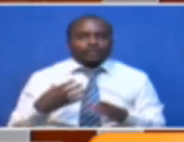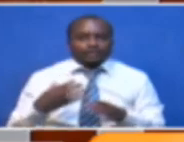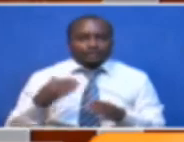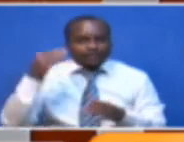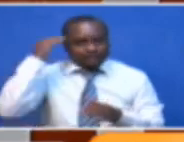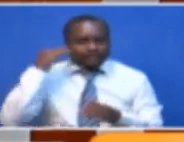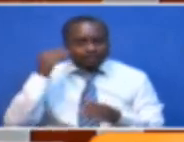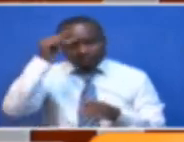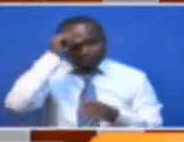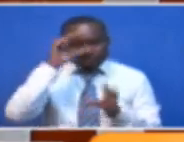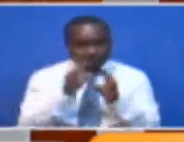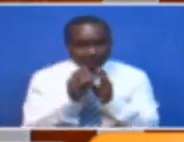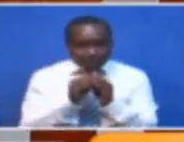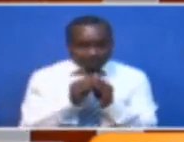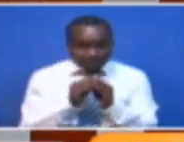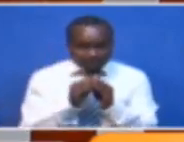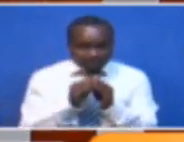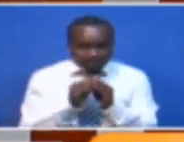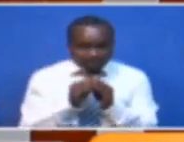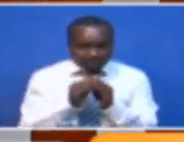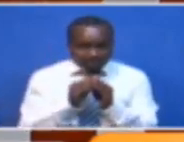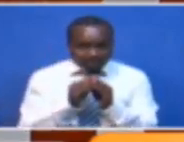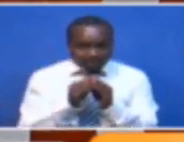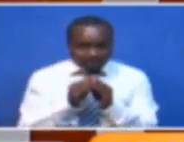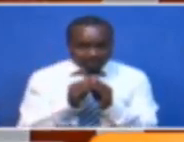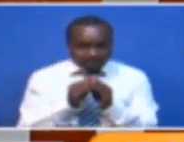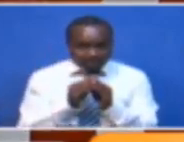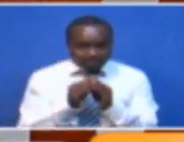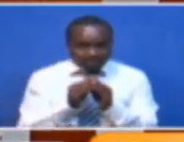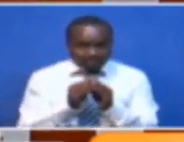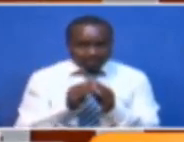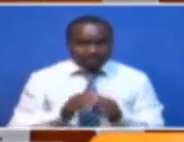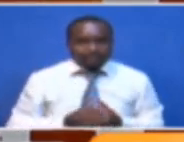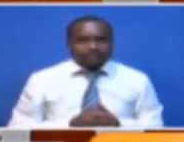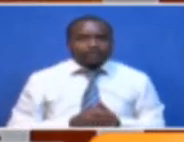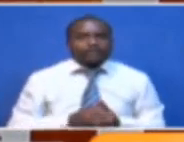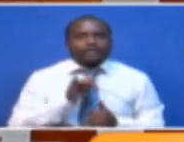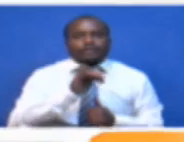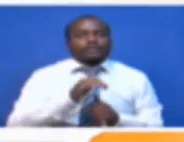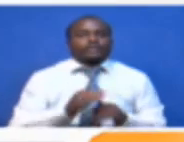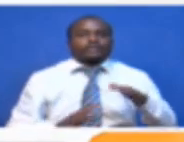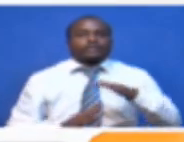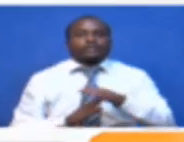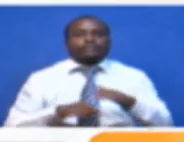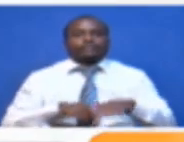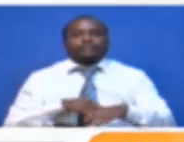meeting. Yes. In Australia, they were calling it cheap holiday on government money.